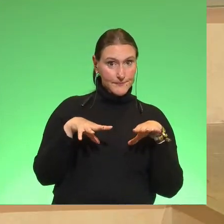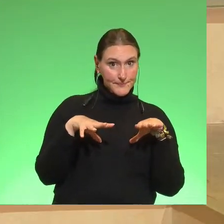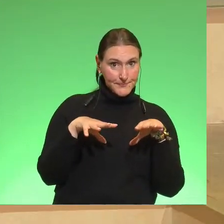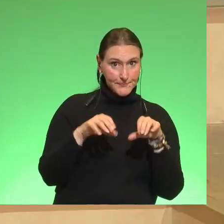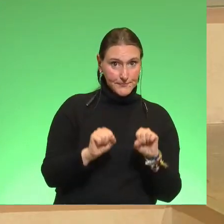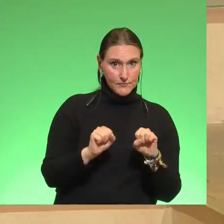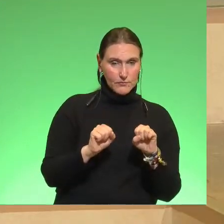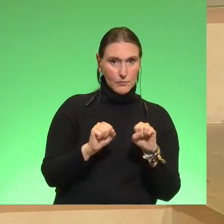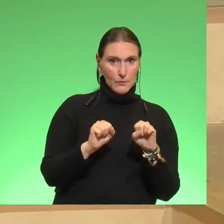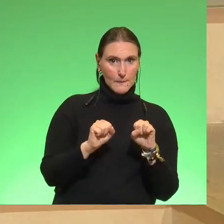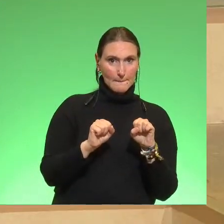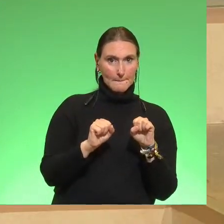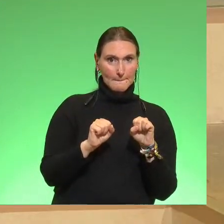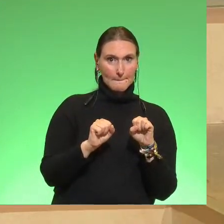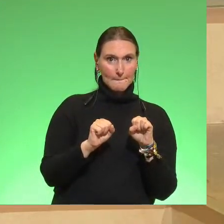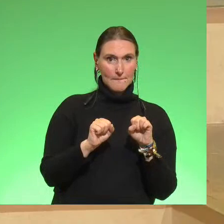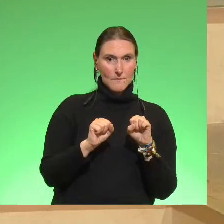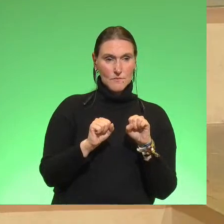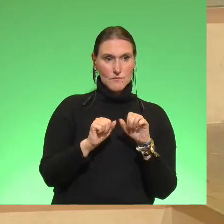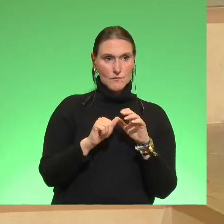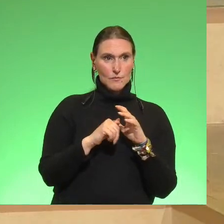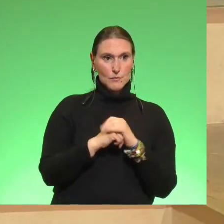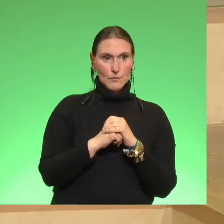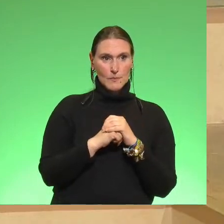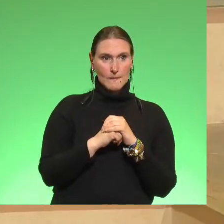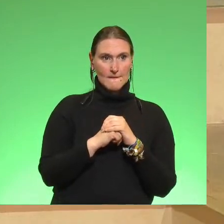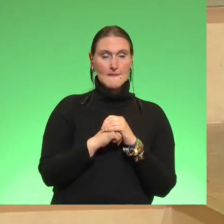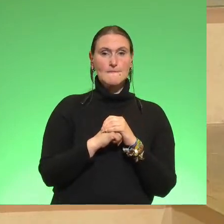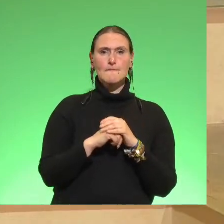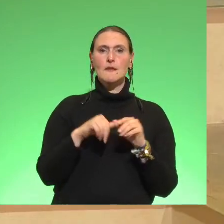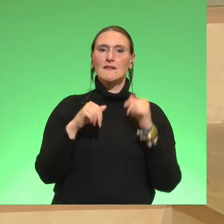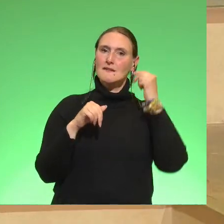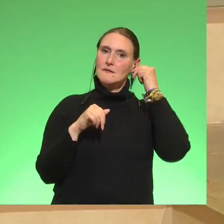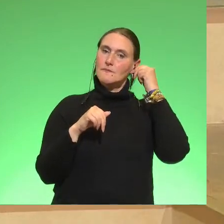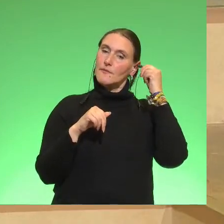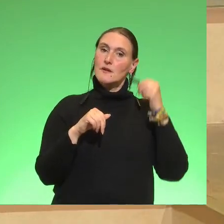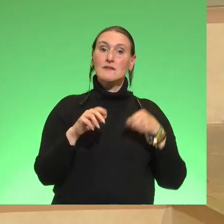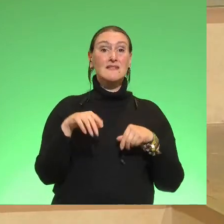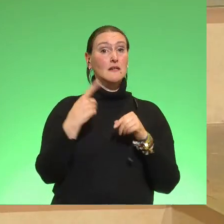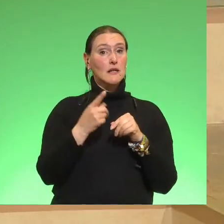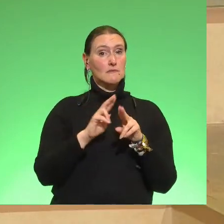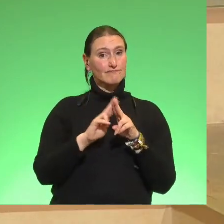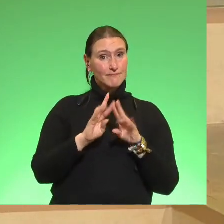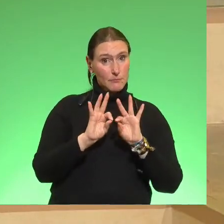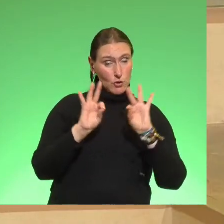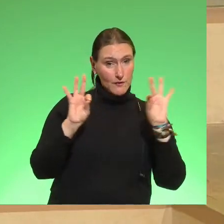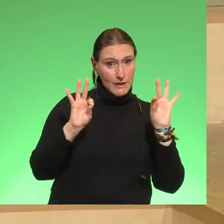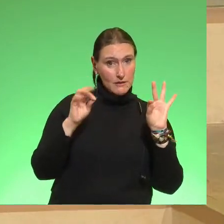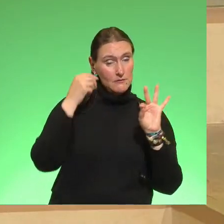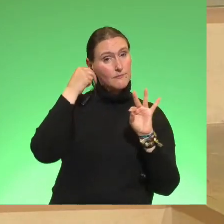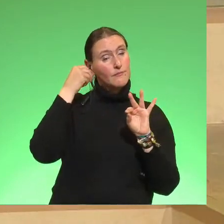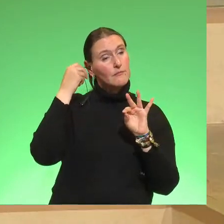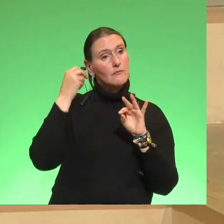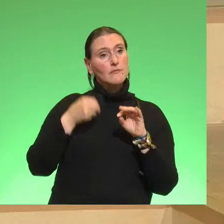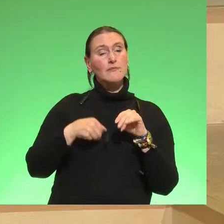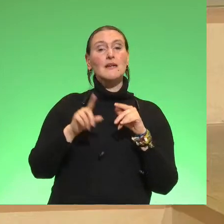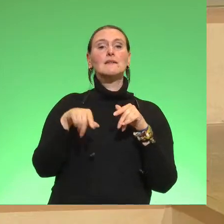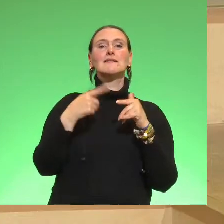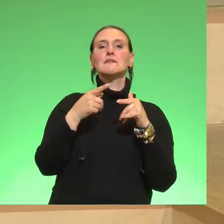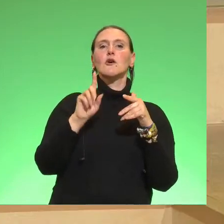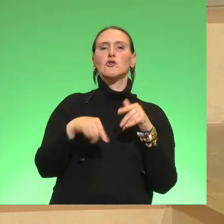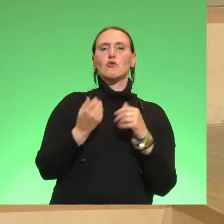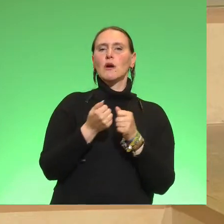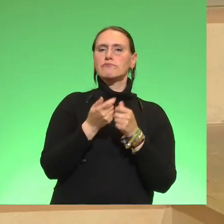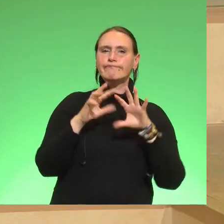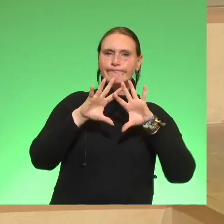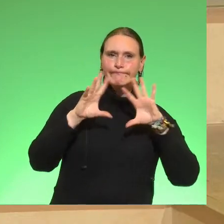their resources. So too, with this self-made, self-improving bourgeois subject, he too requires massive resources